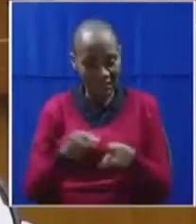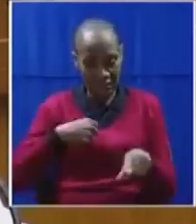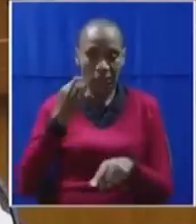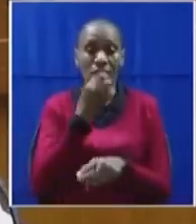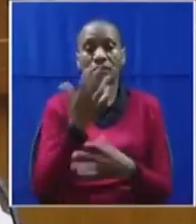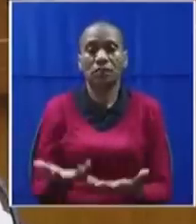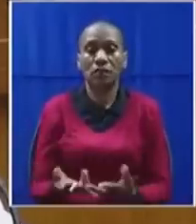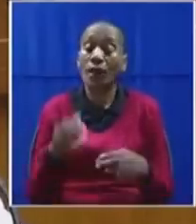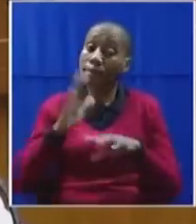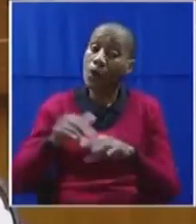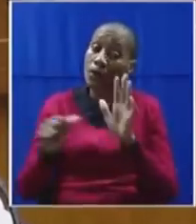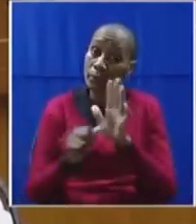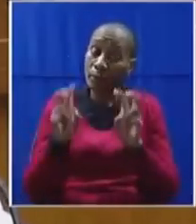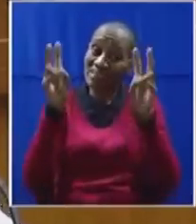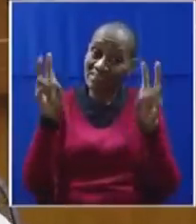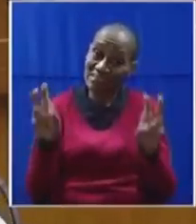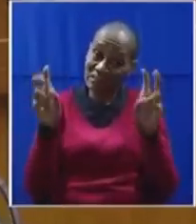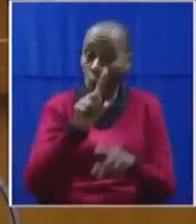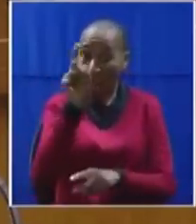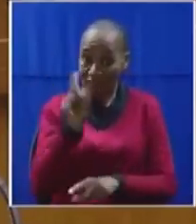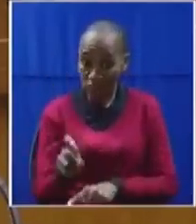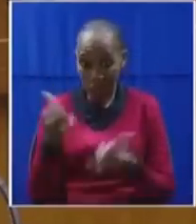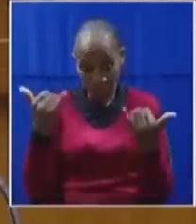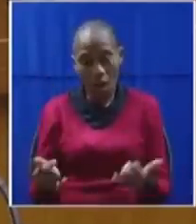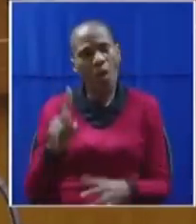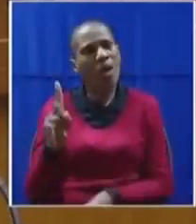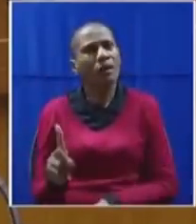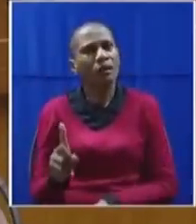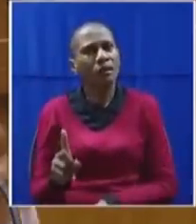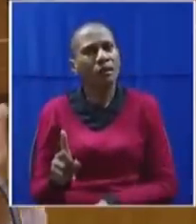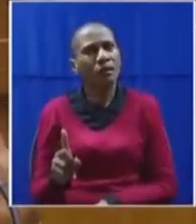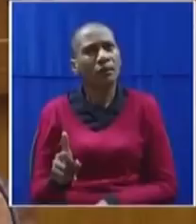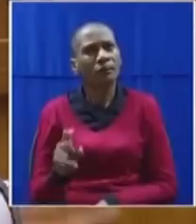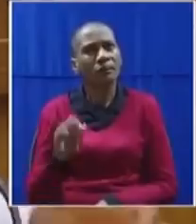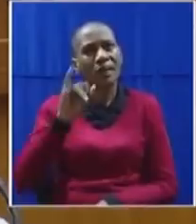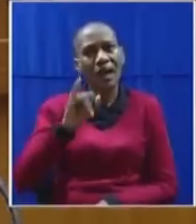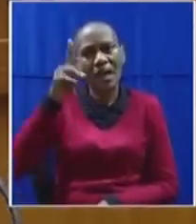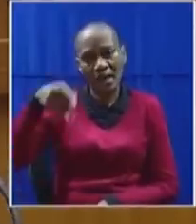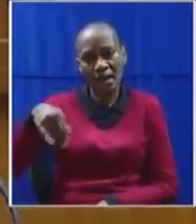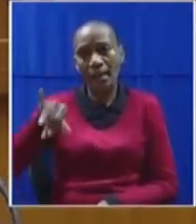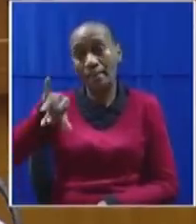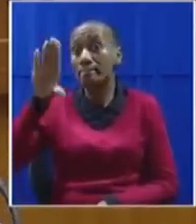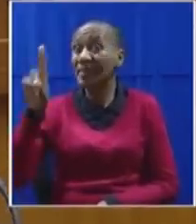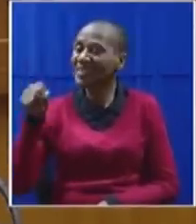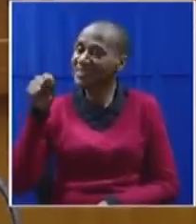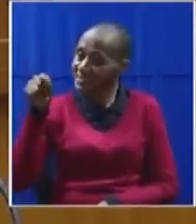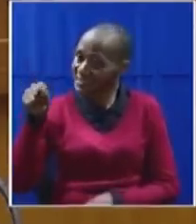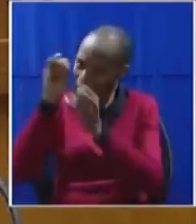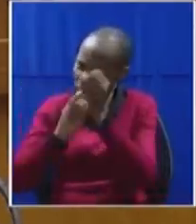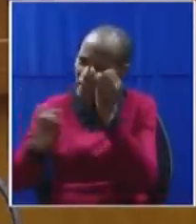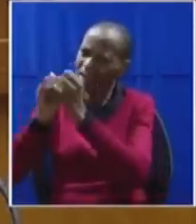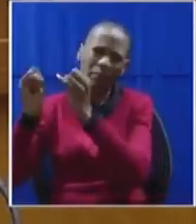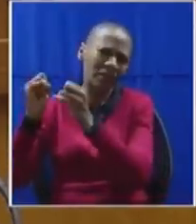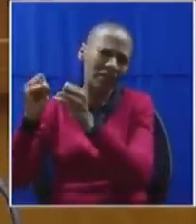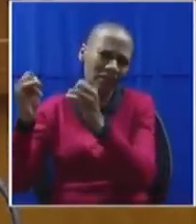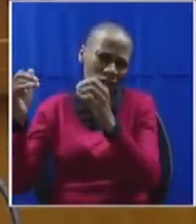independent, I think a more critical and fundamental question to ask is how independent is the Independent Police Directorate if the